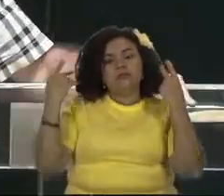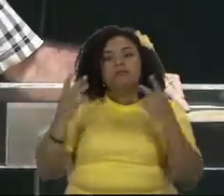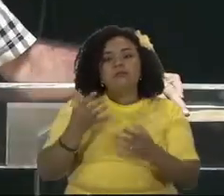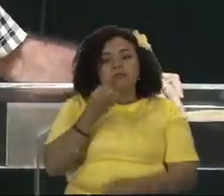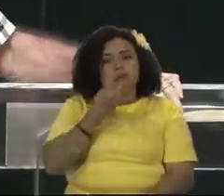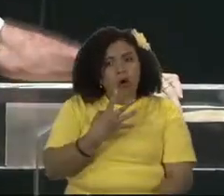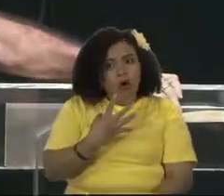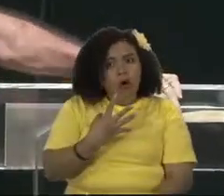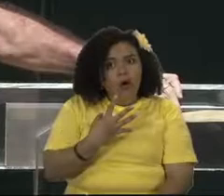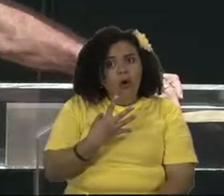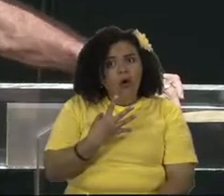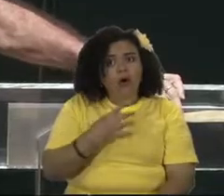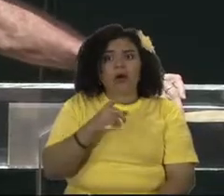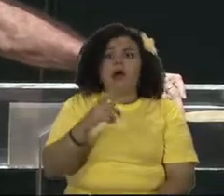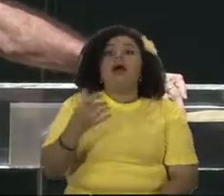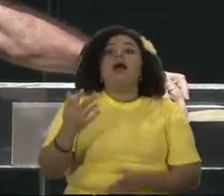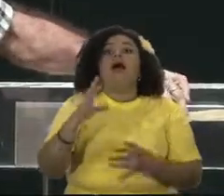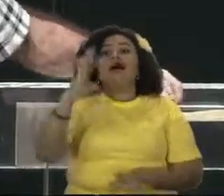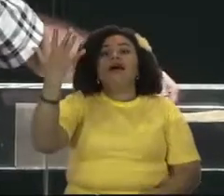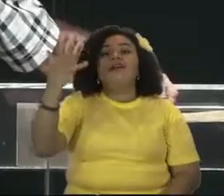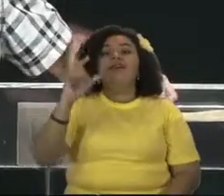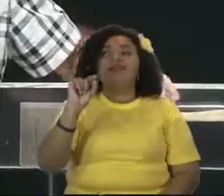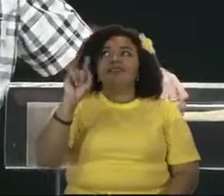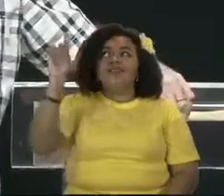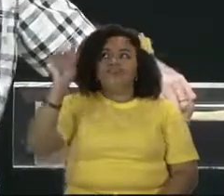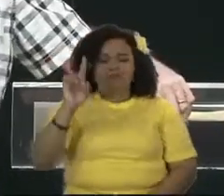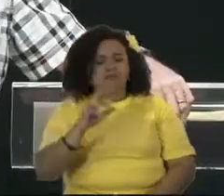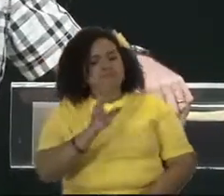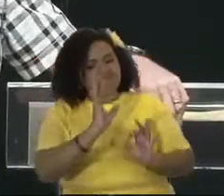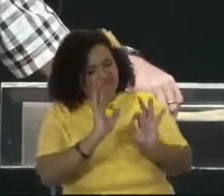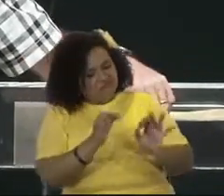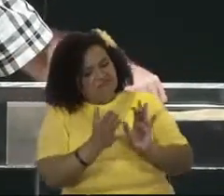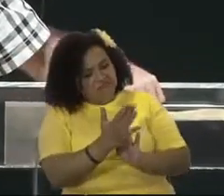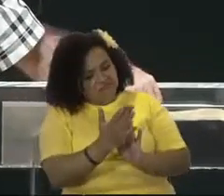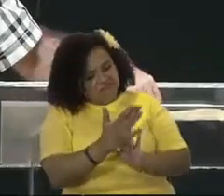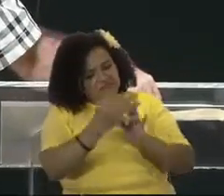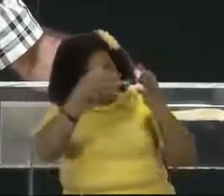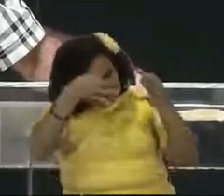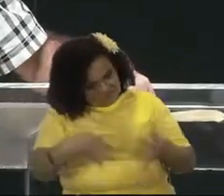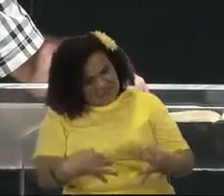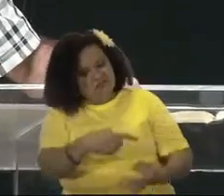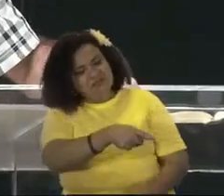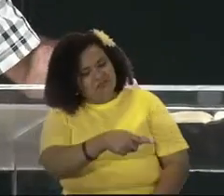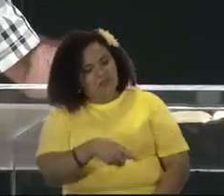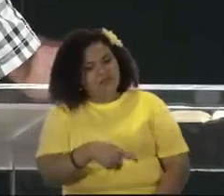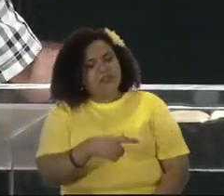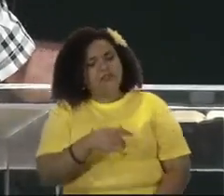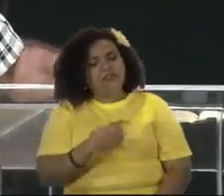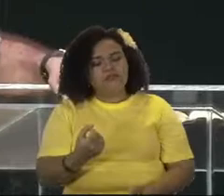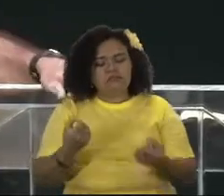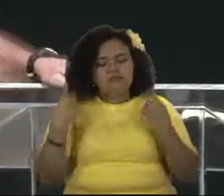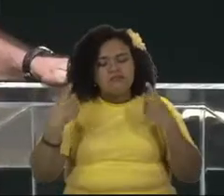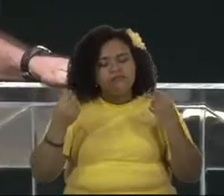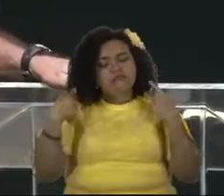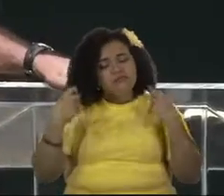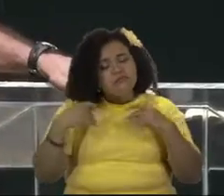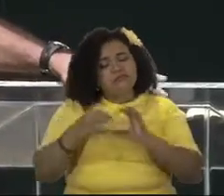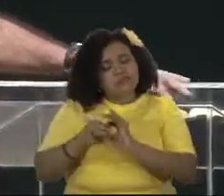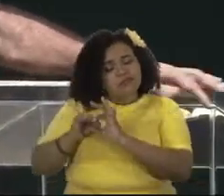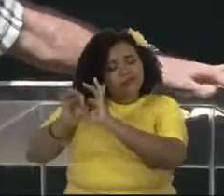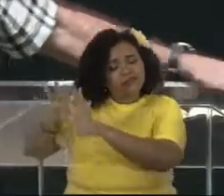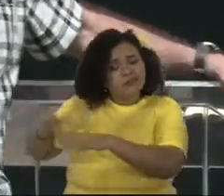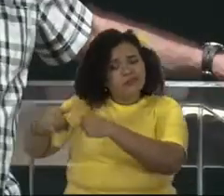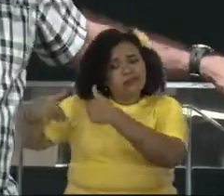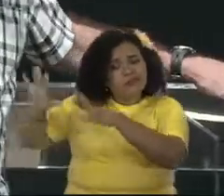be when you are persecuted, when you are right. That's a signal that you have God in your life. But